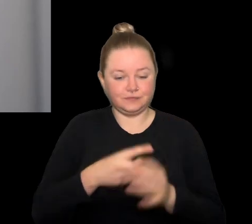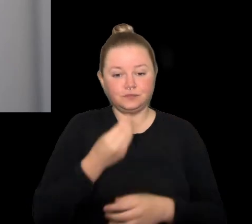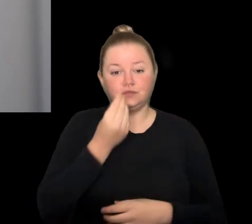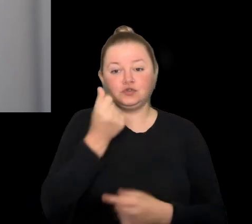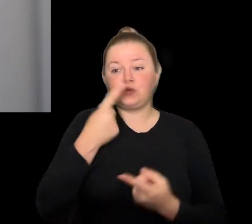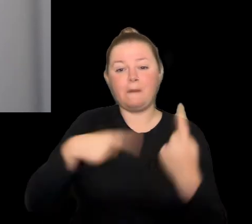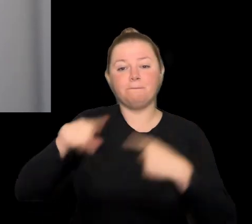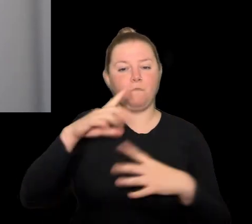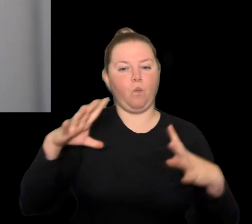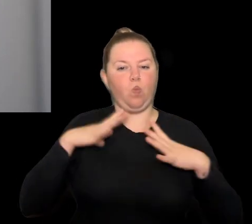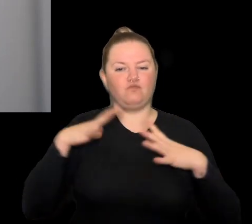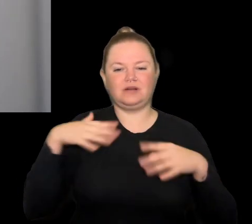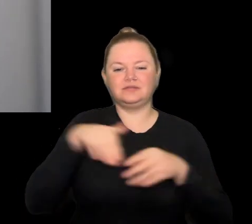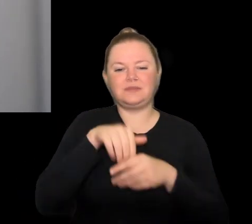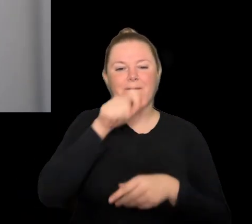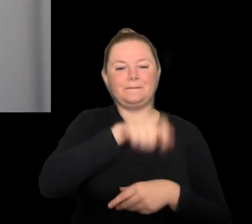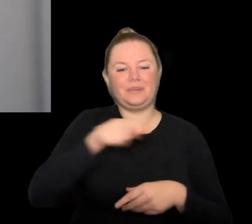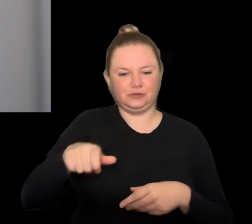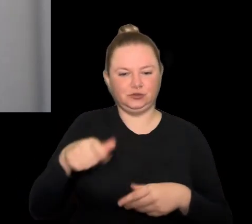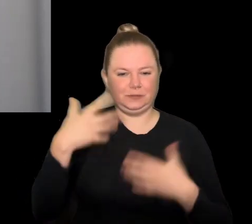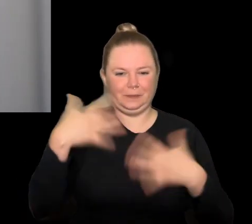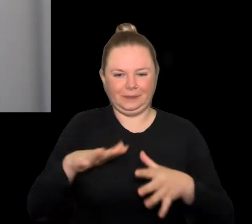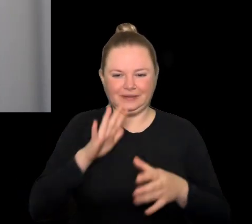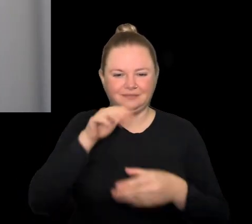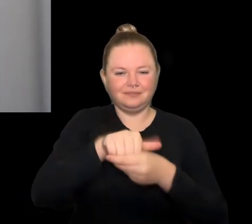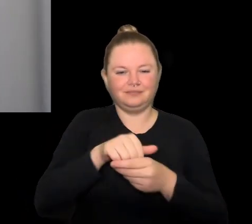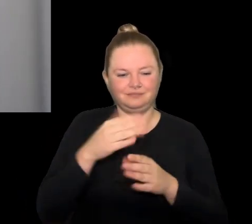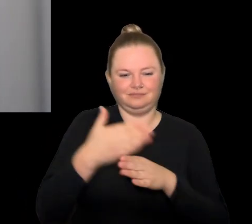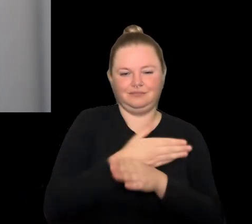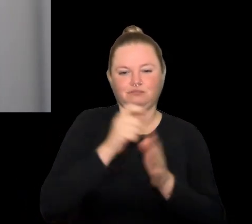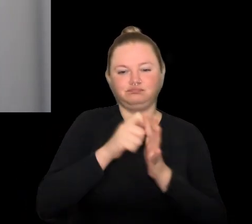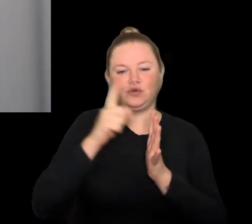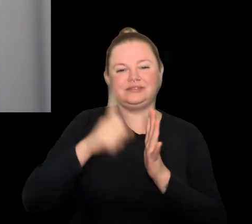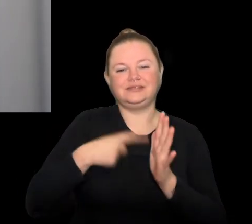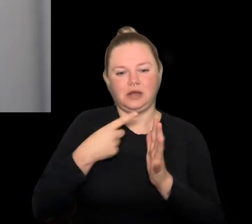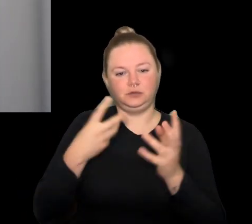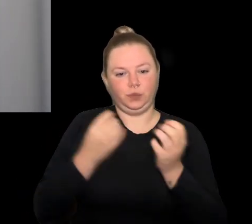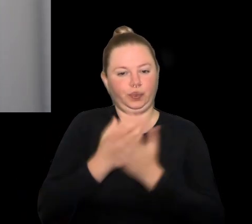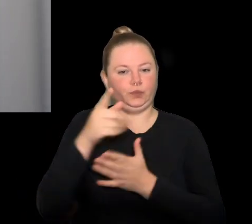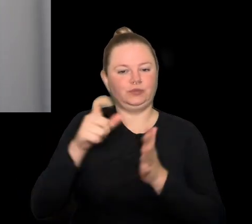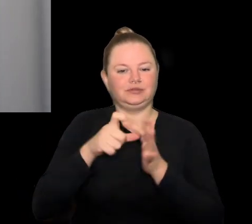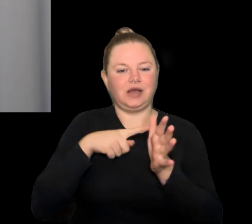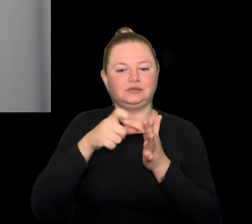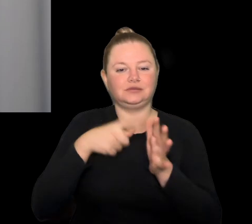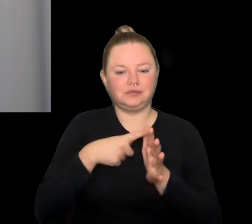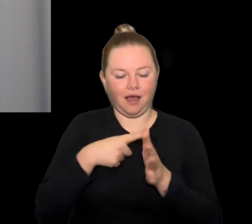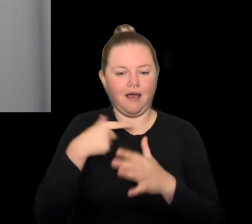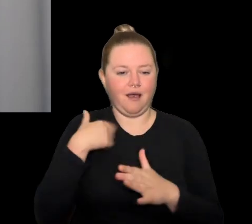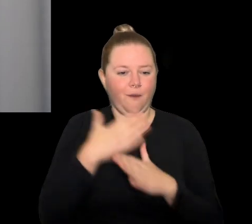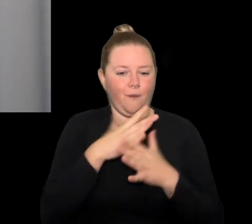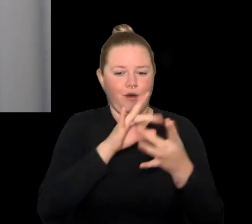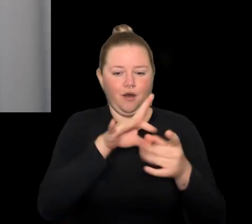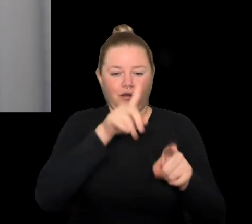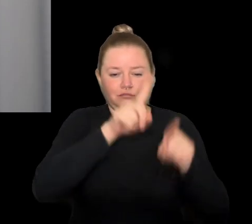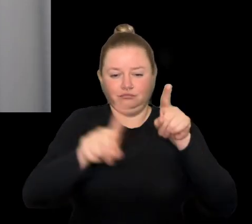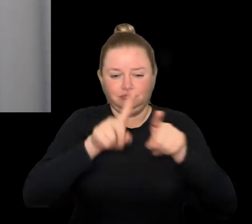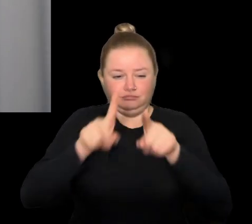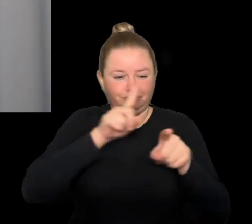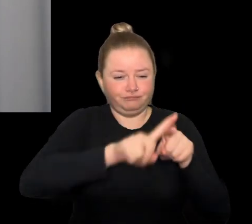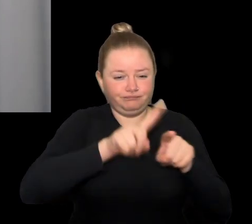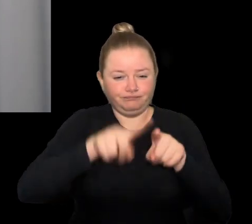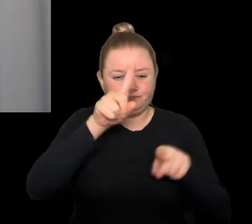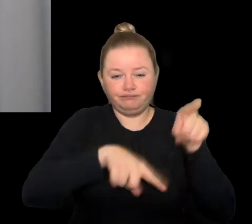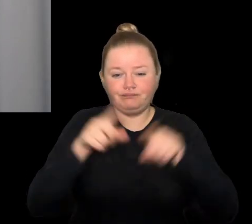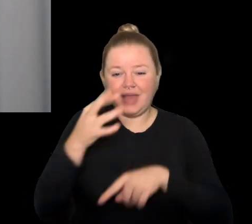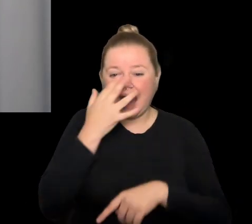been existing patients that we've done previous projects with before through DaDa. We have worked with